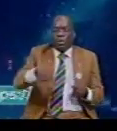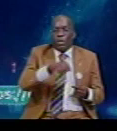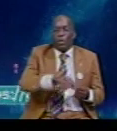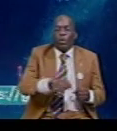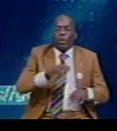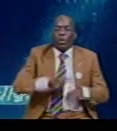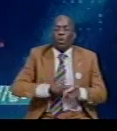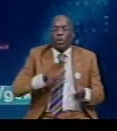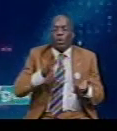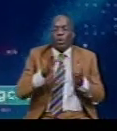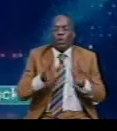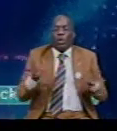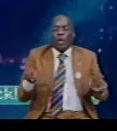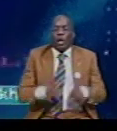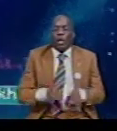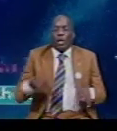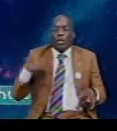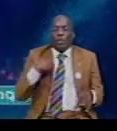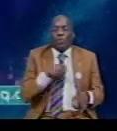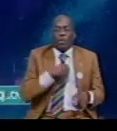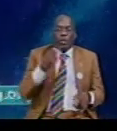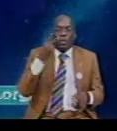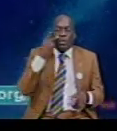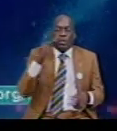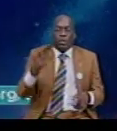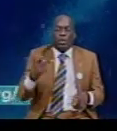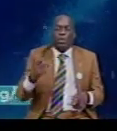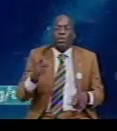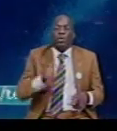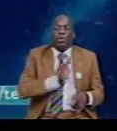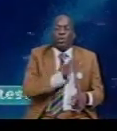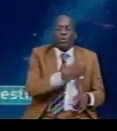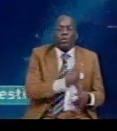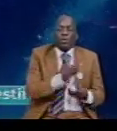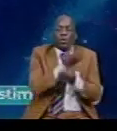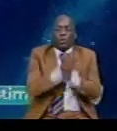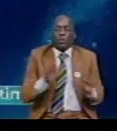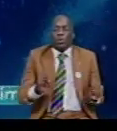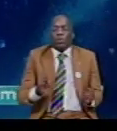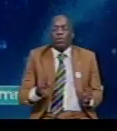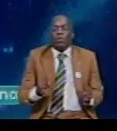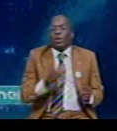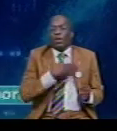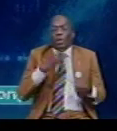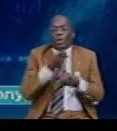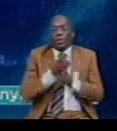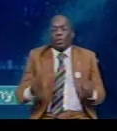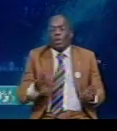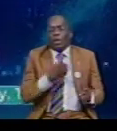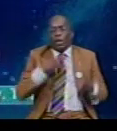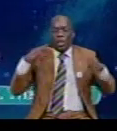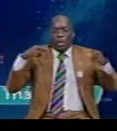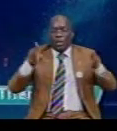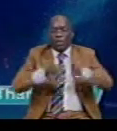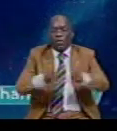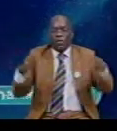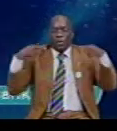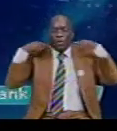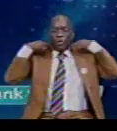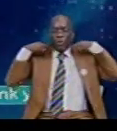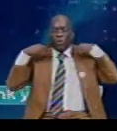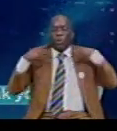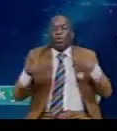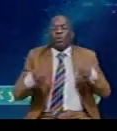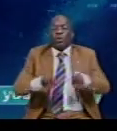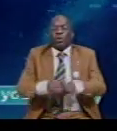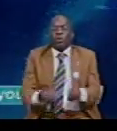as we're seeing souls saved and delivered and yokes of all kinds being broken online. We